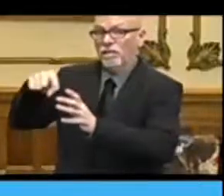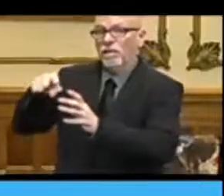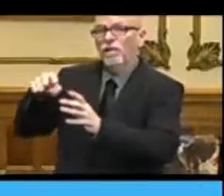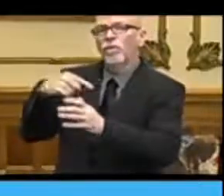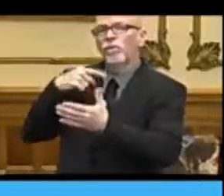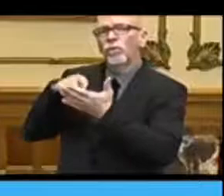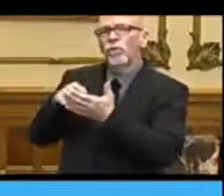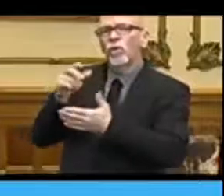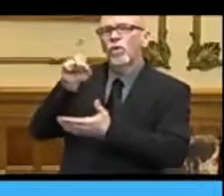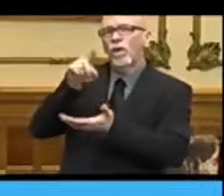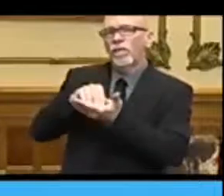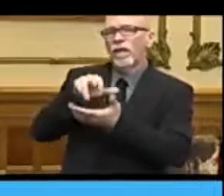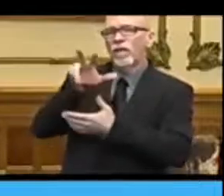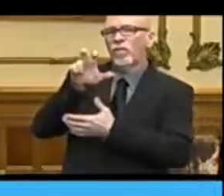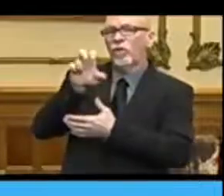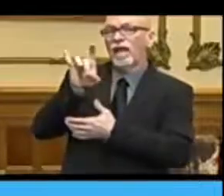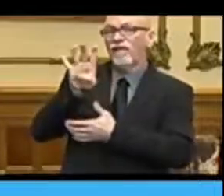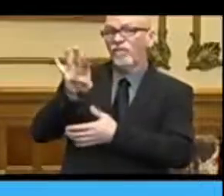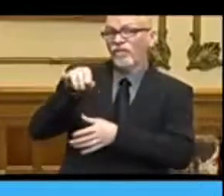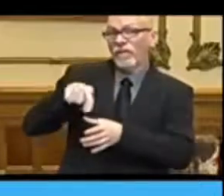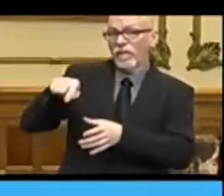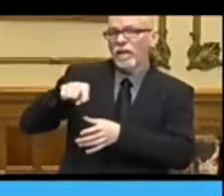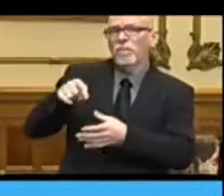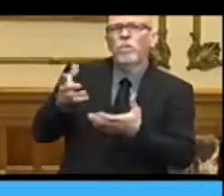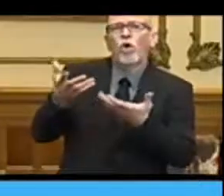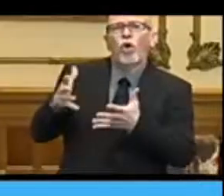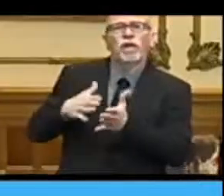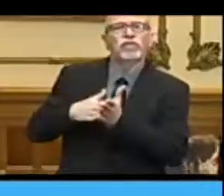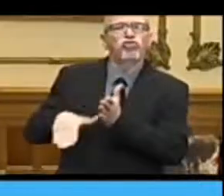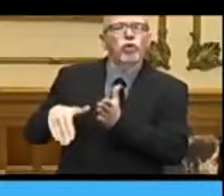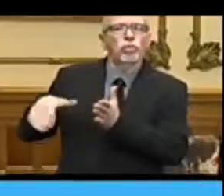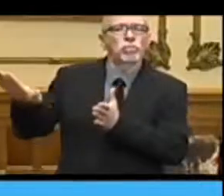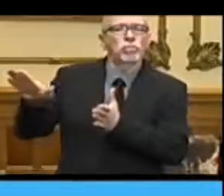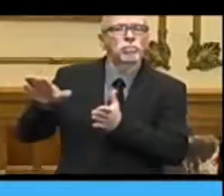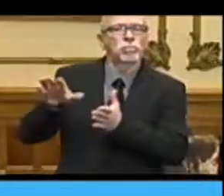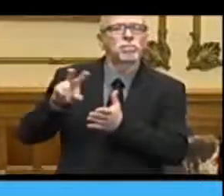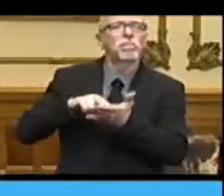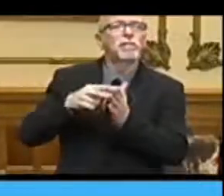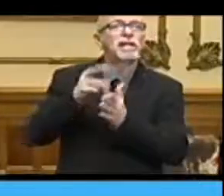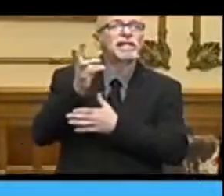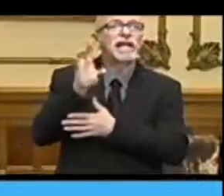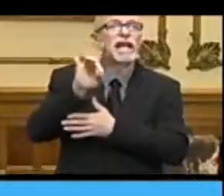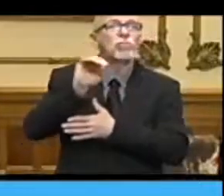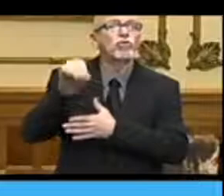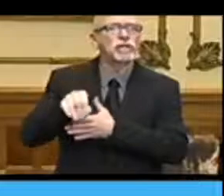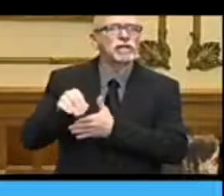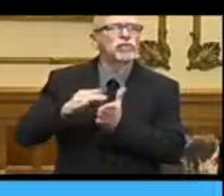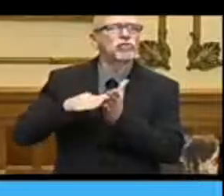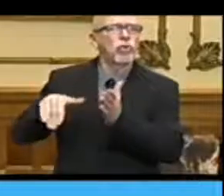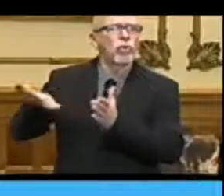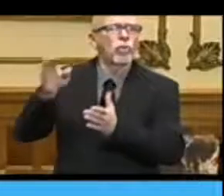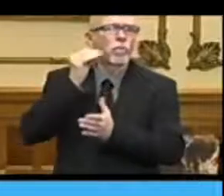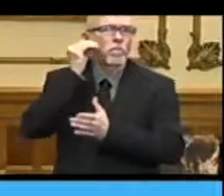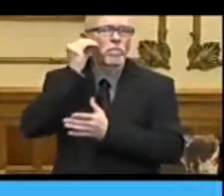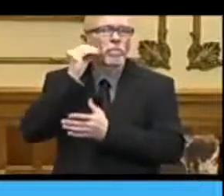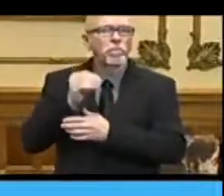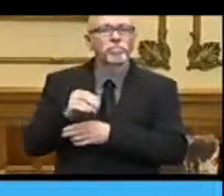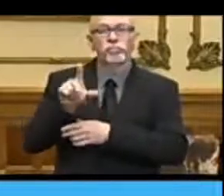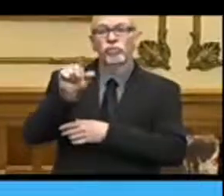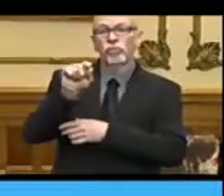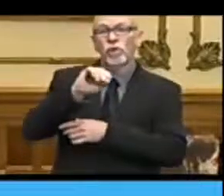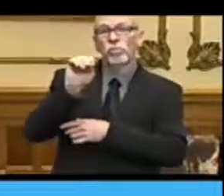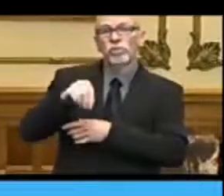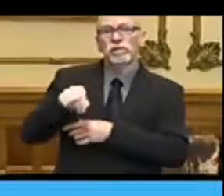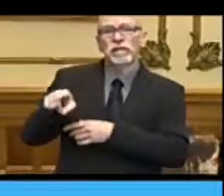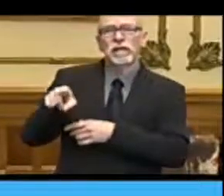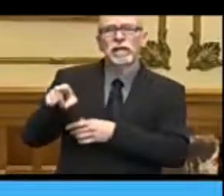that 1,384 of them had already been discharged, for 68% discharged. 20% are likely